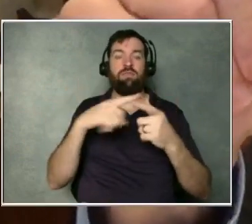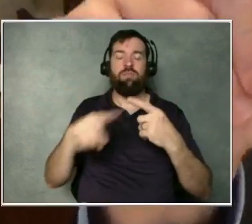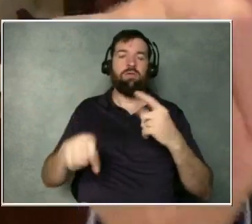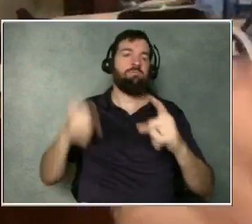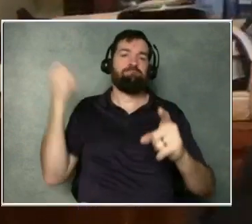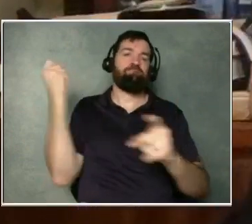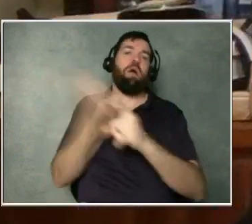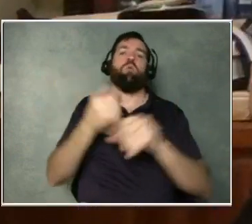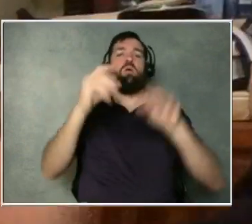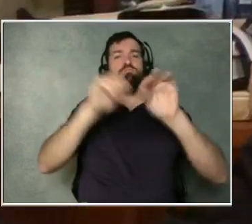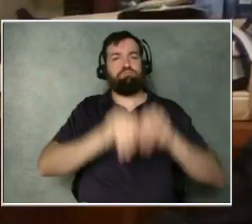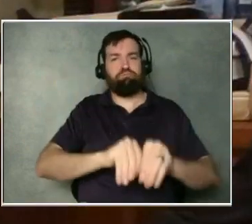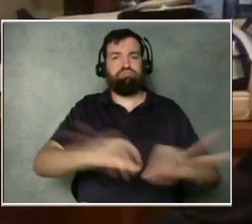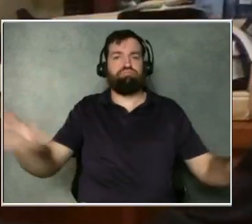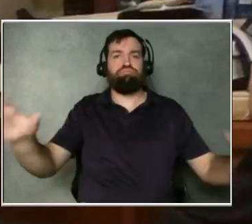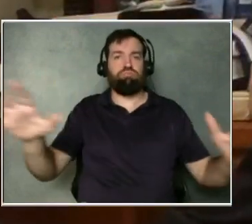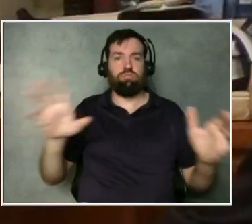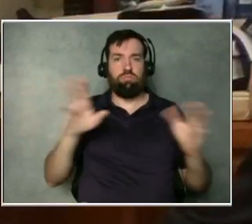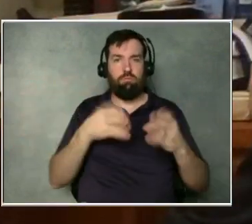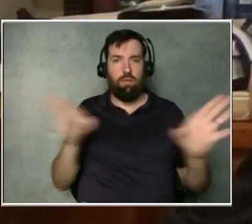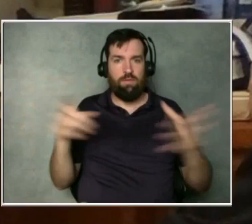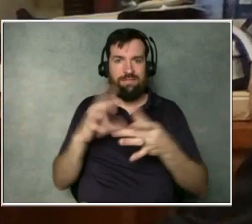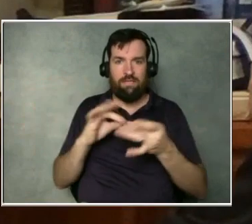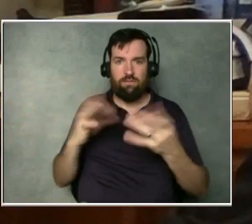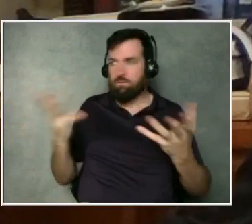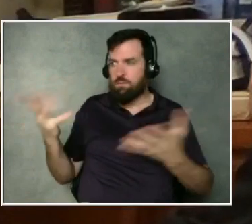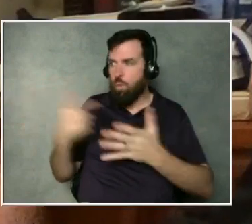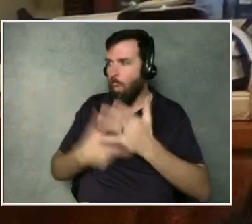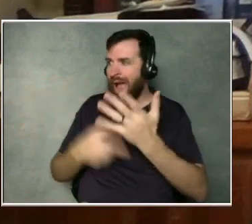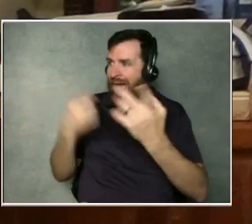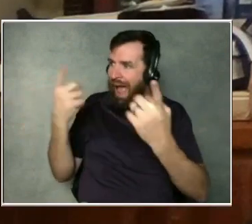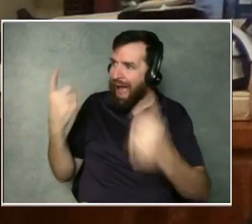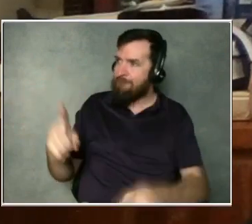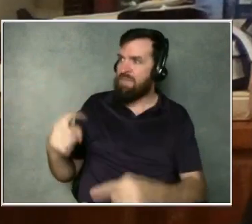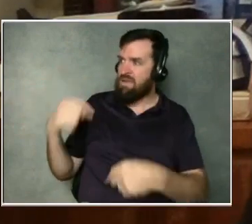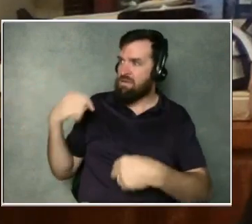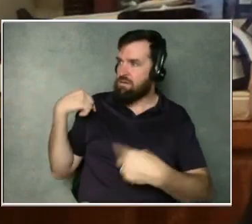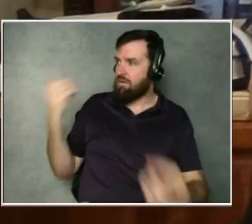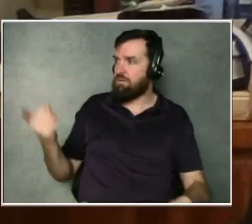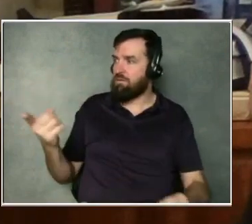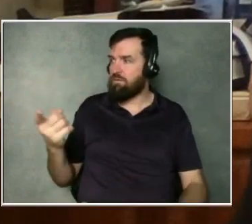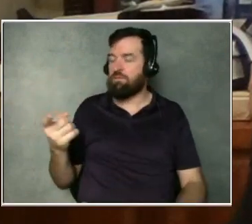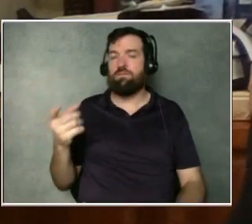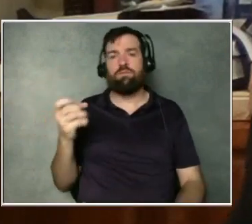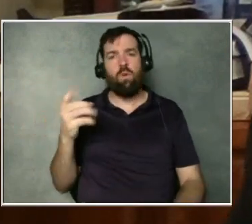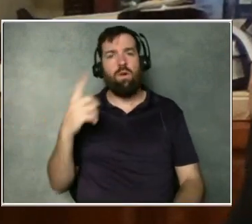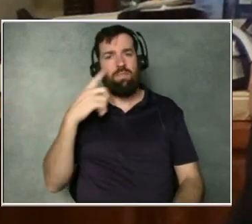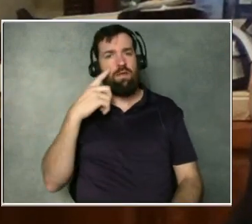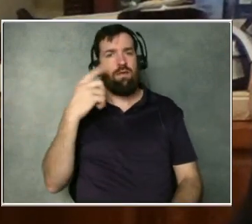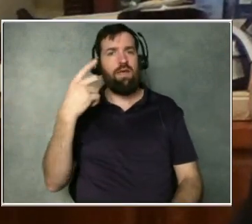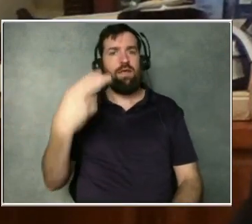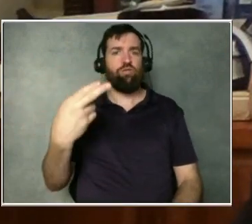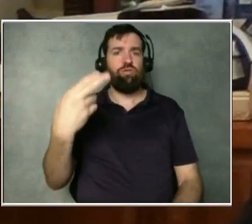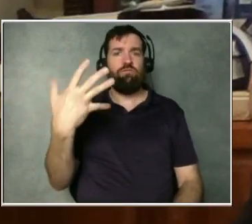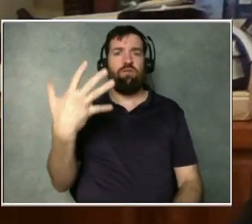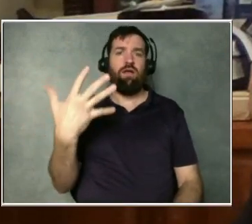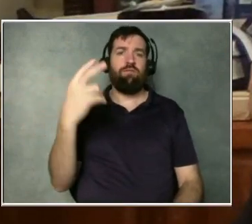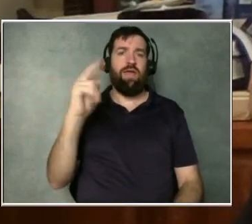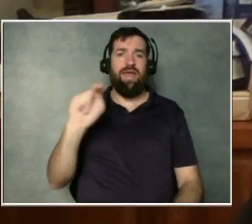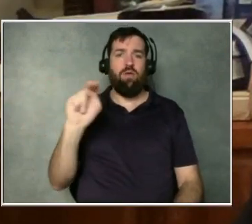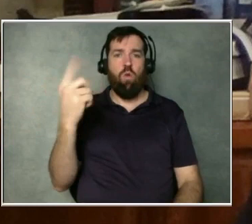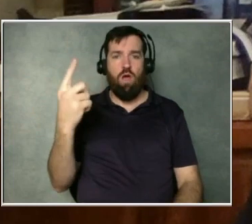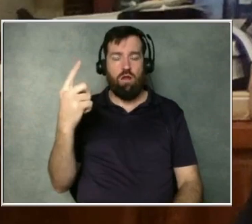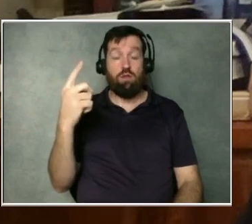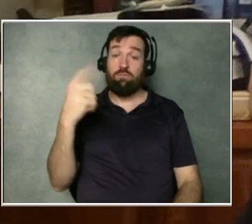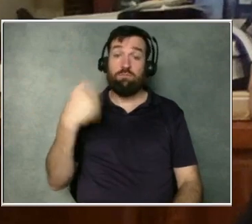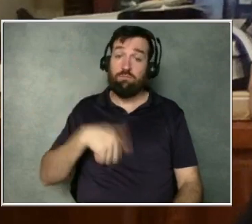problem like that. And the public says, well, where were you guys all during this? So I think H5N1 is something we need to